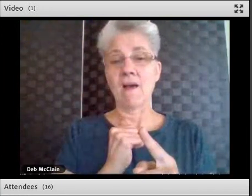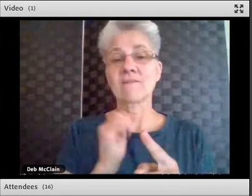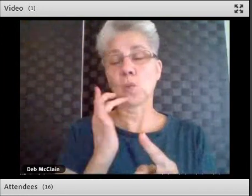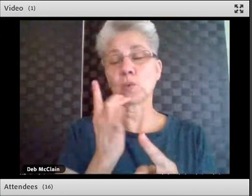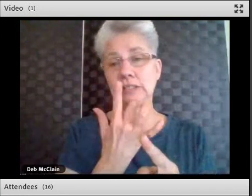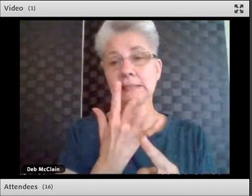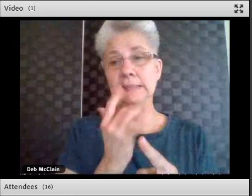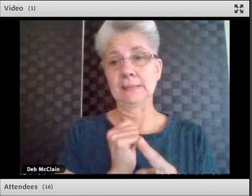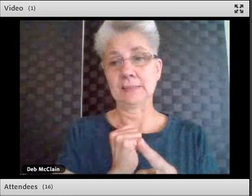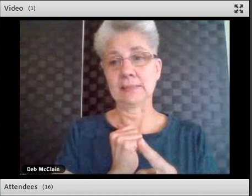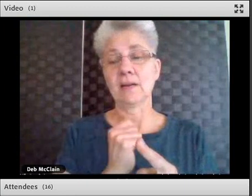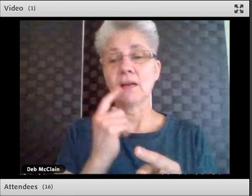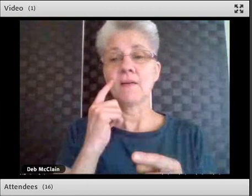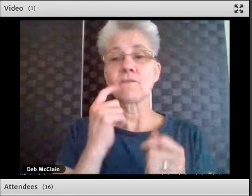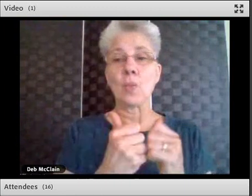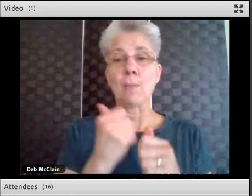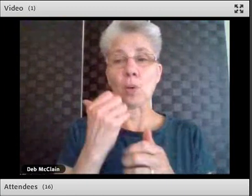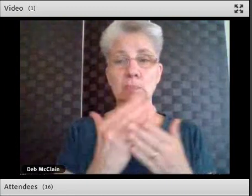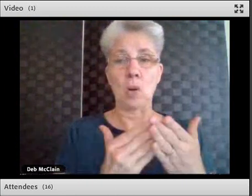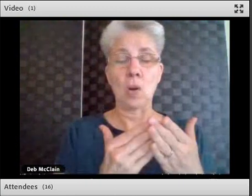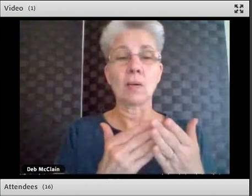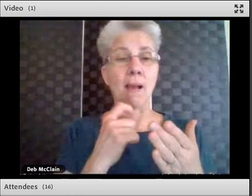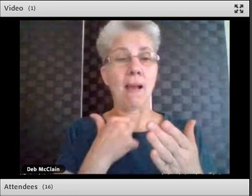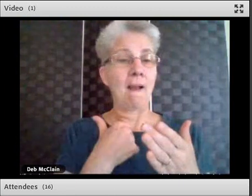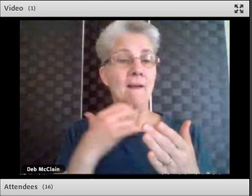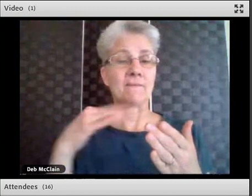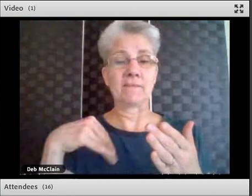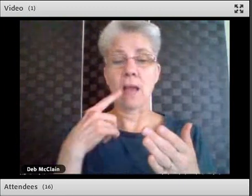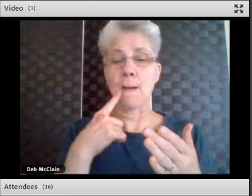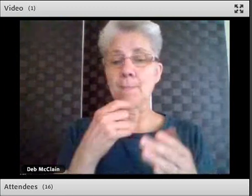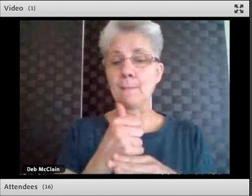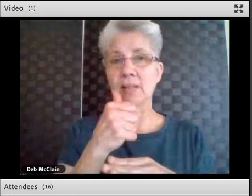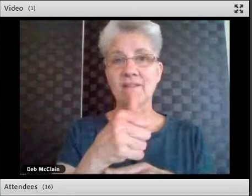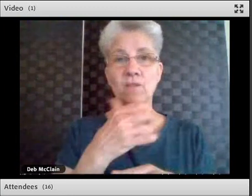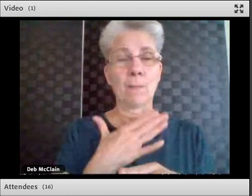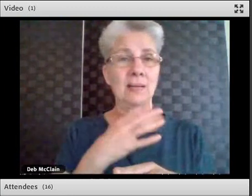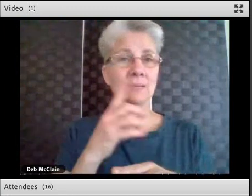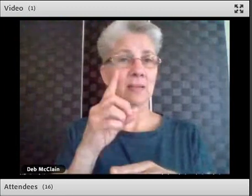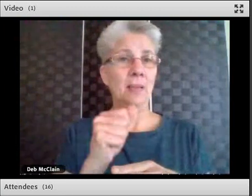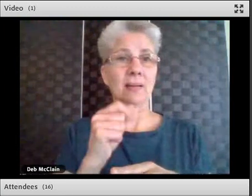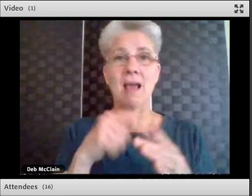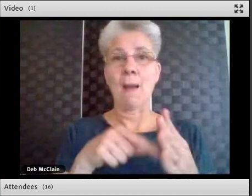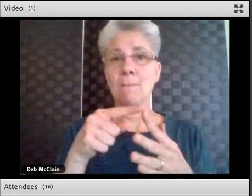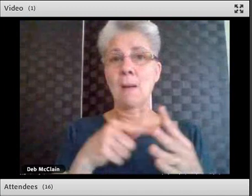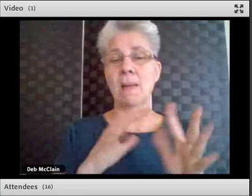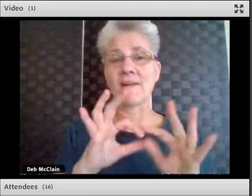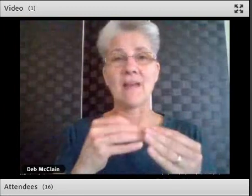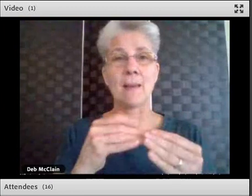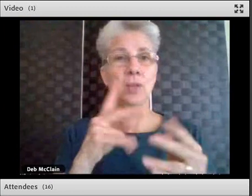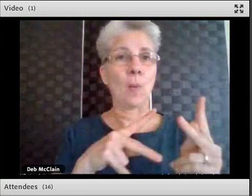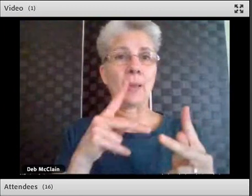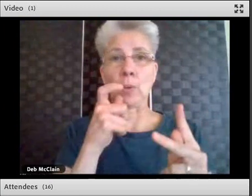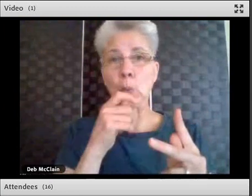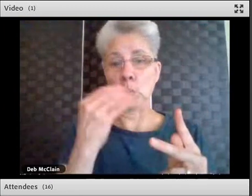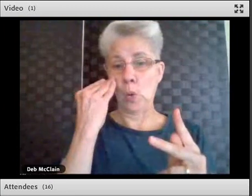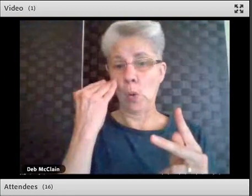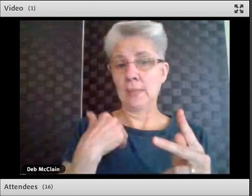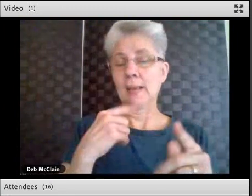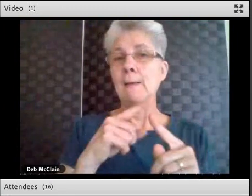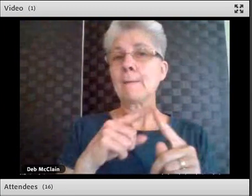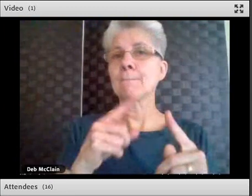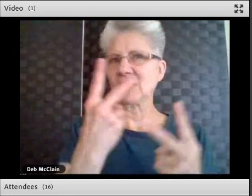fortunate for the most part. I have never been blamed for my disability among my family members or people who know me, but